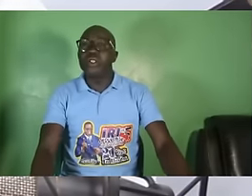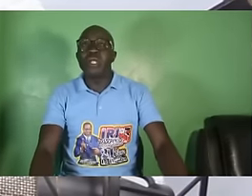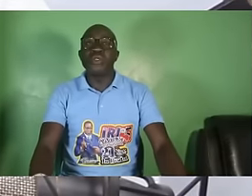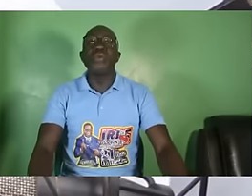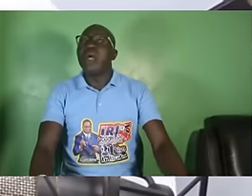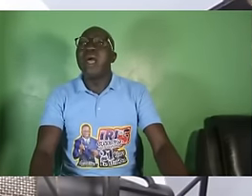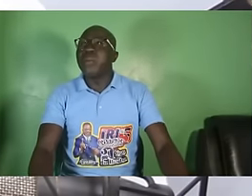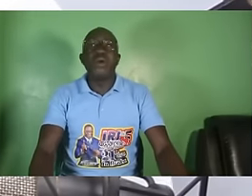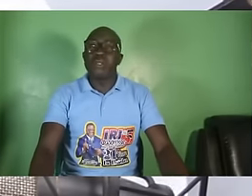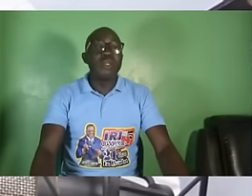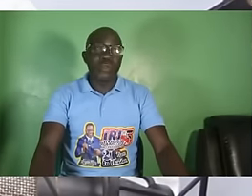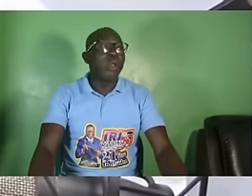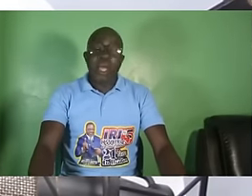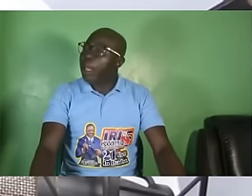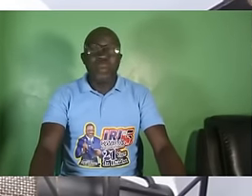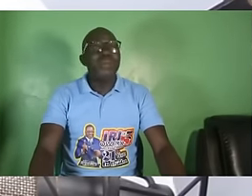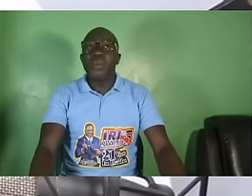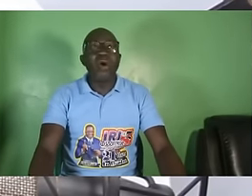Oh, God, yes. Oh, God, yes.